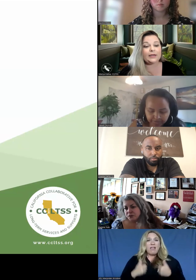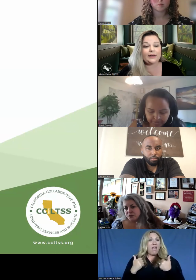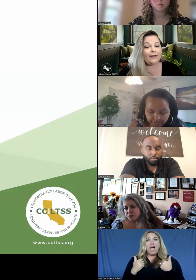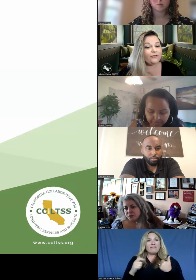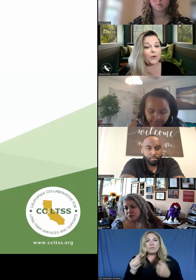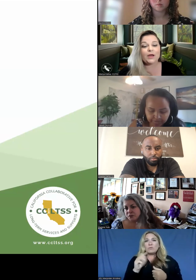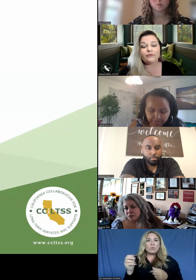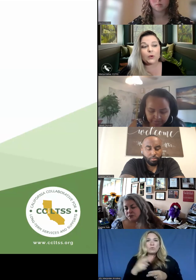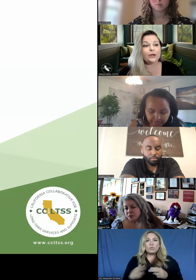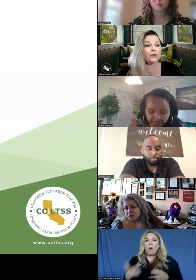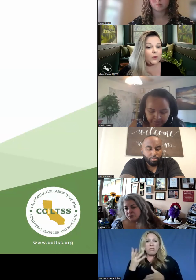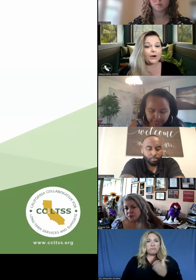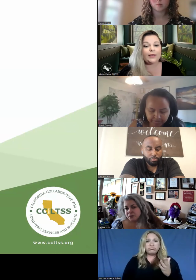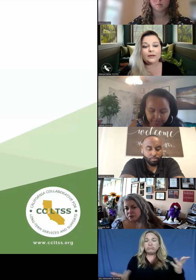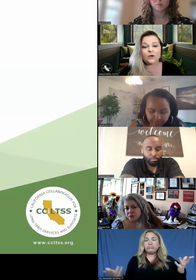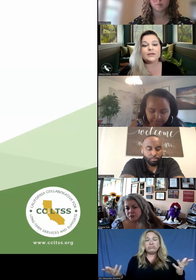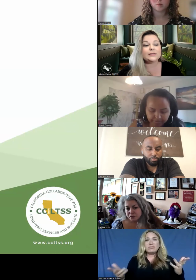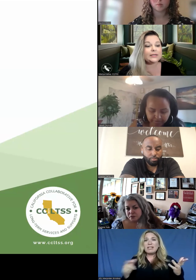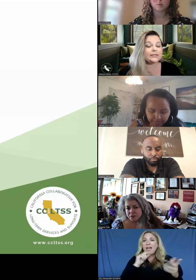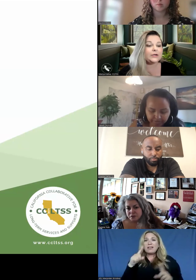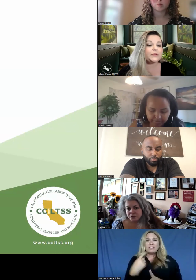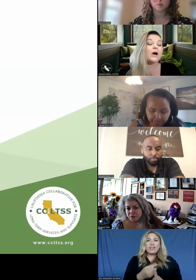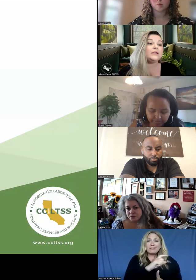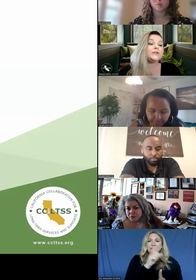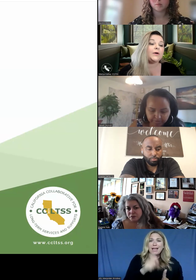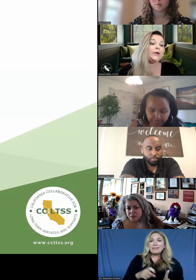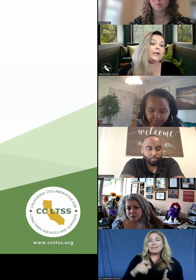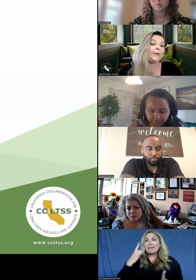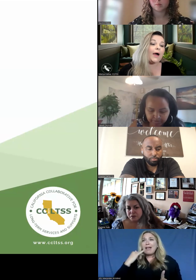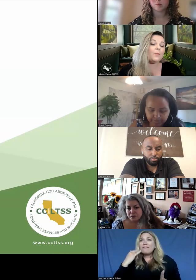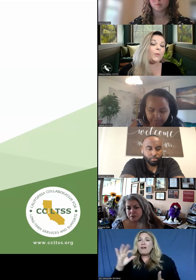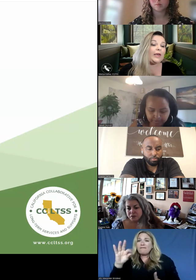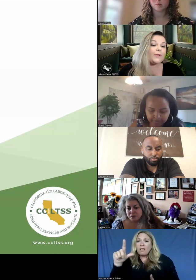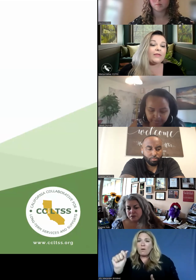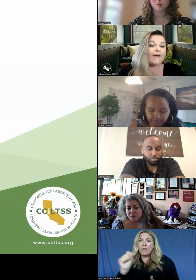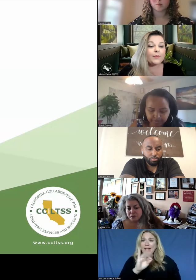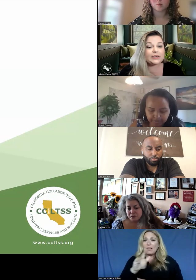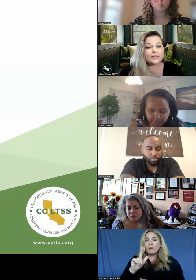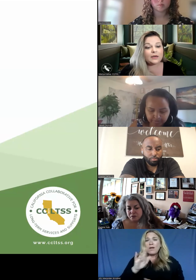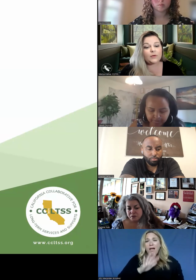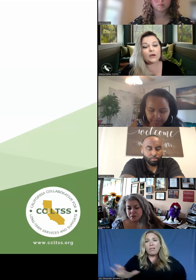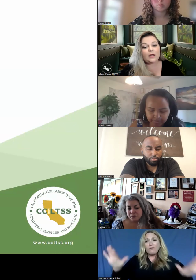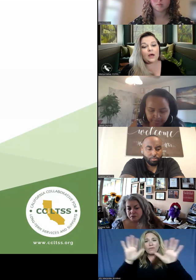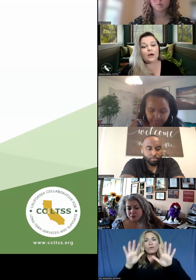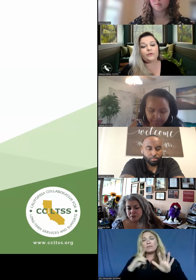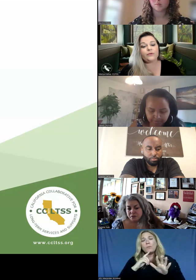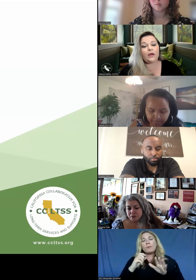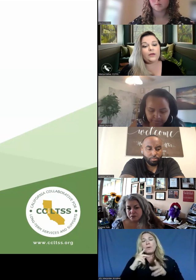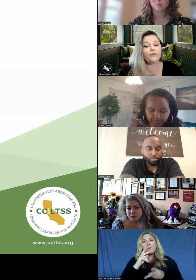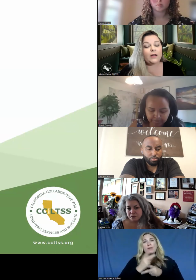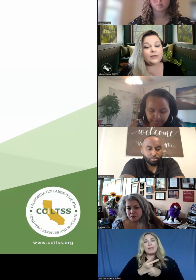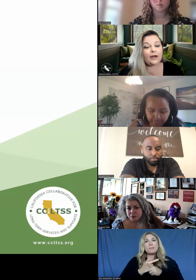Texas, but in California, Florida, New York, Illinois, the list goes on. So we'll be keeping the families and the community